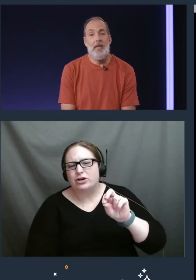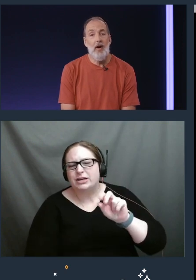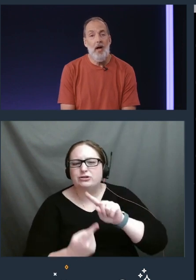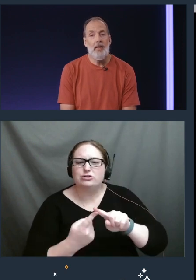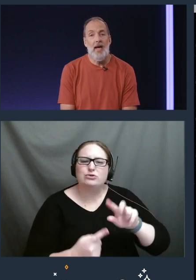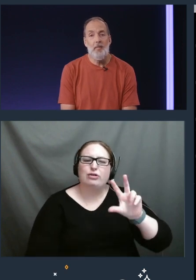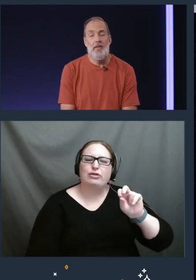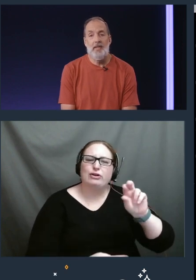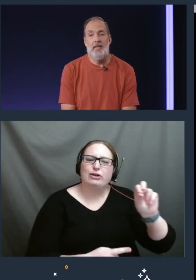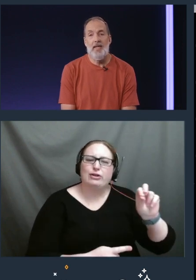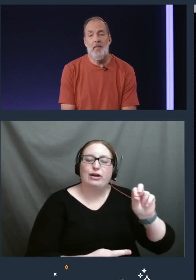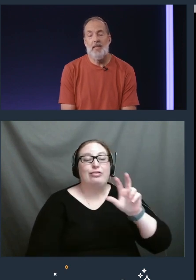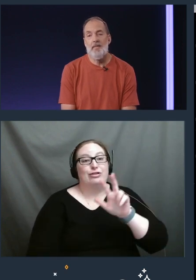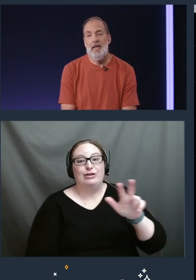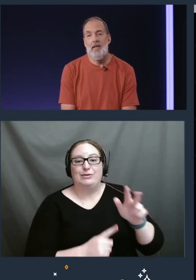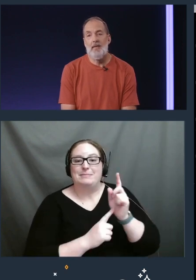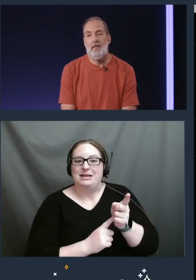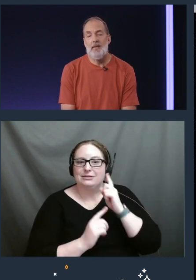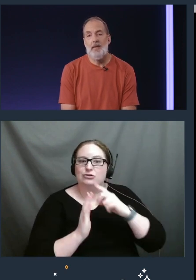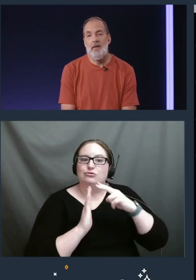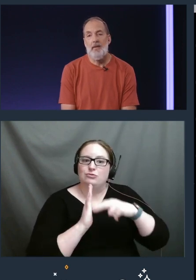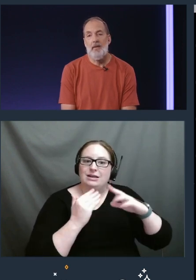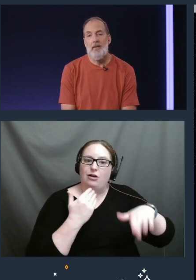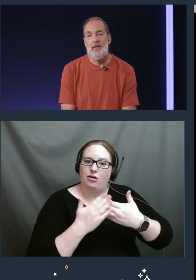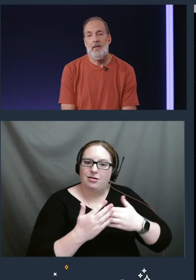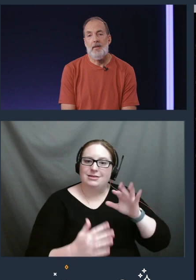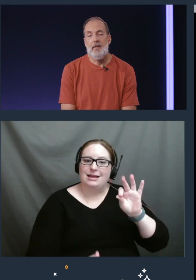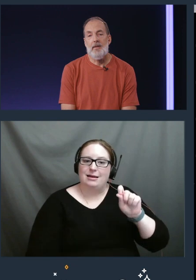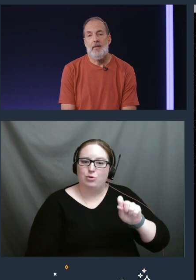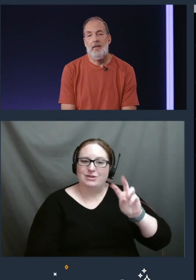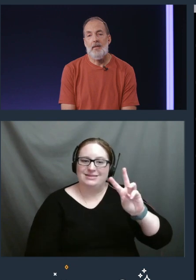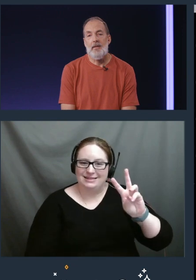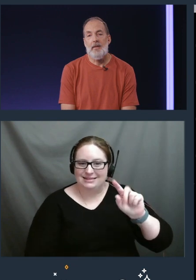to read all 9.6 terabytes of data.